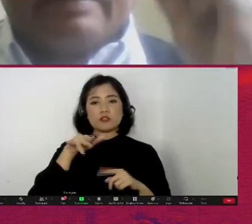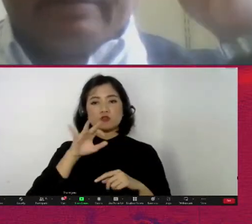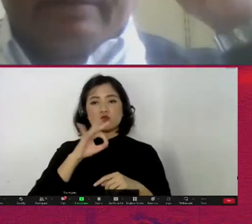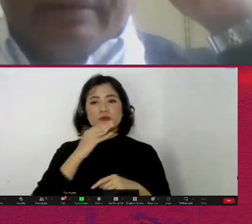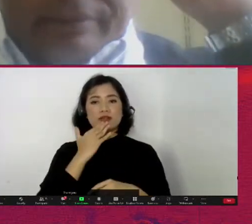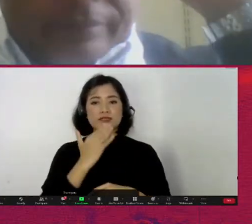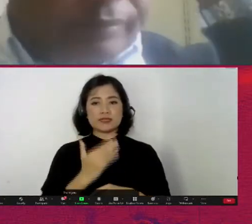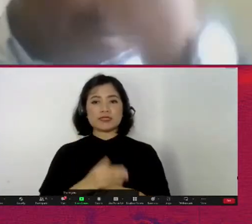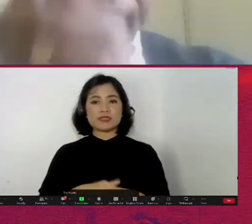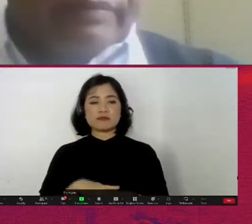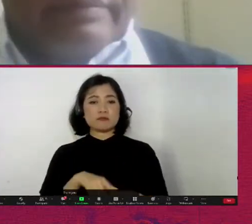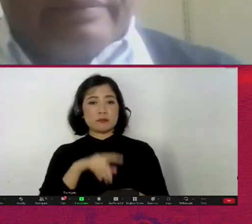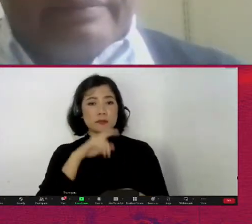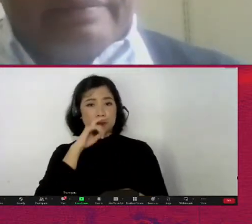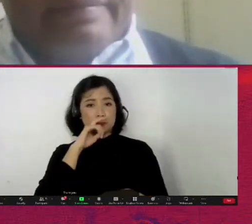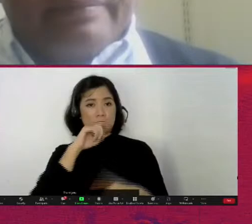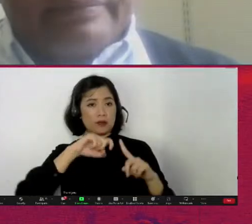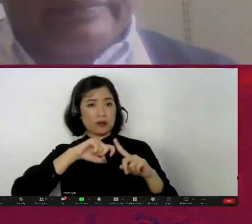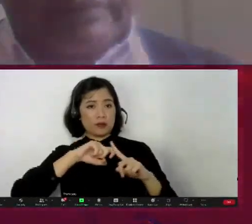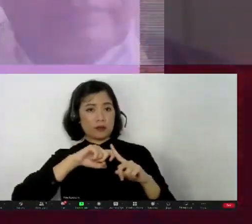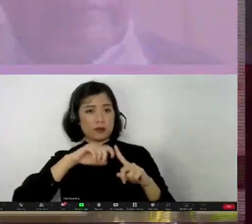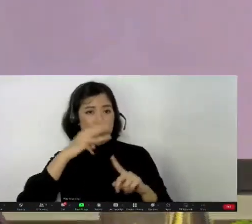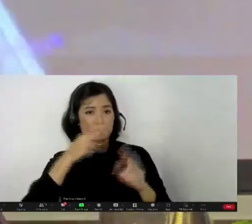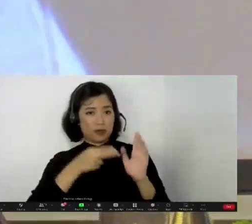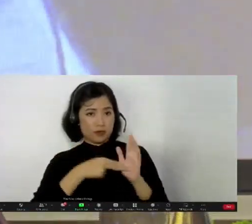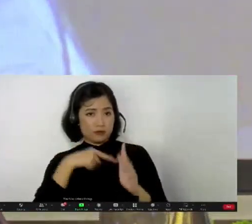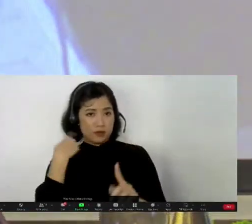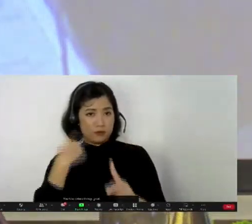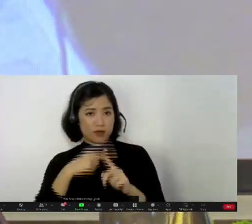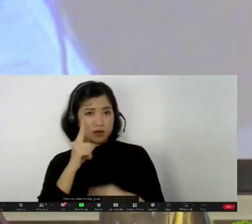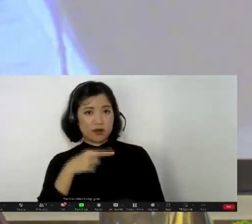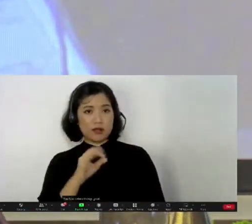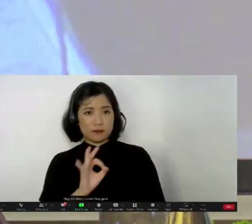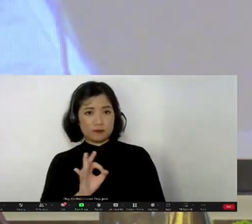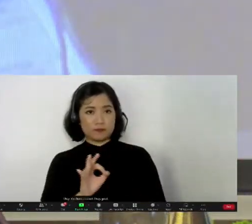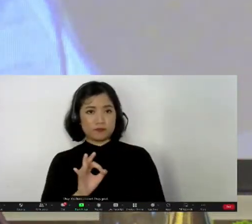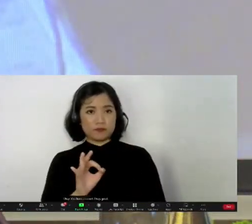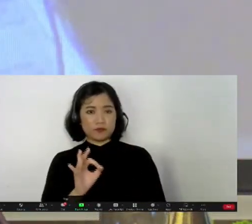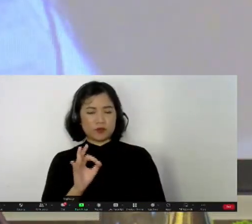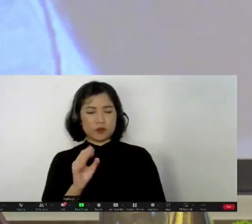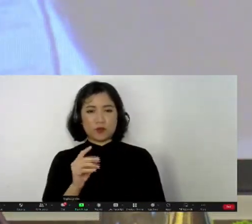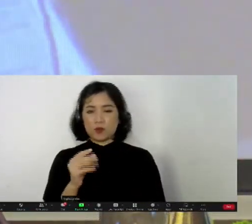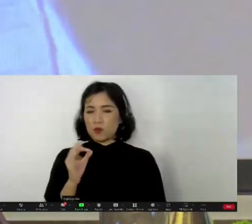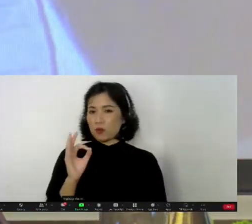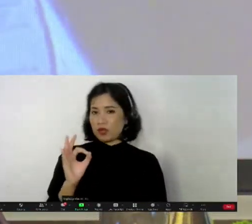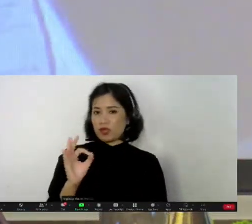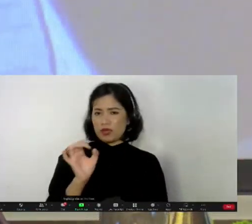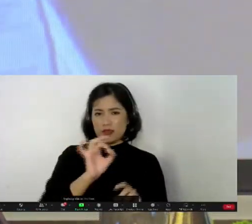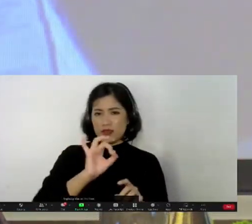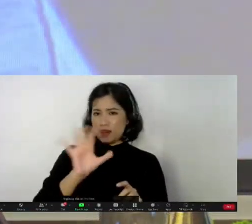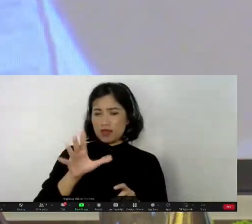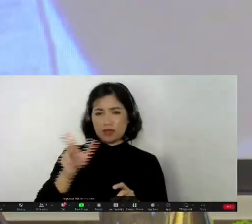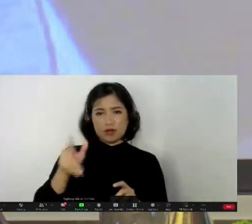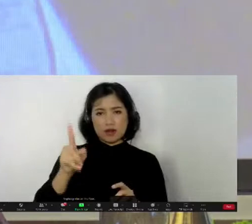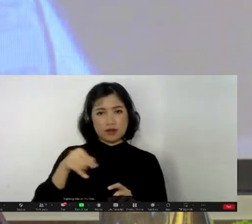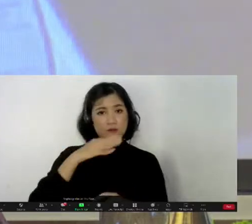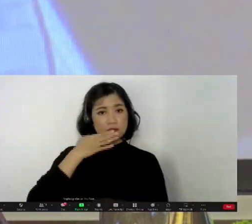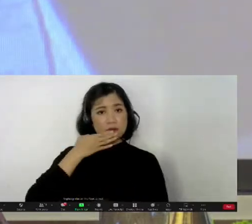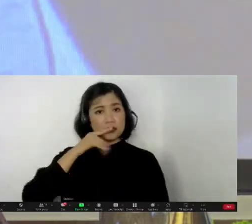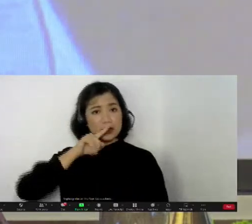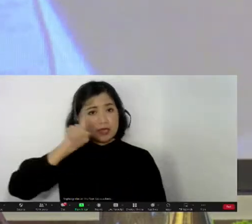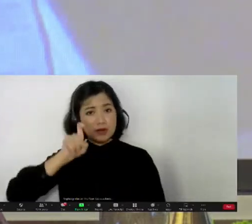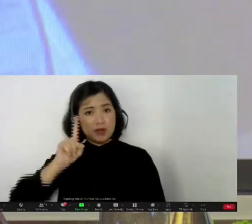Mr. Ken? You have addition? Okay, great. Anybody else on the floor has questions